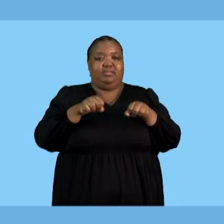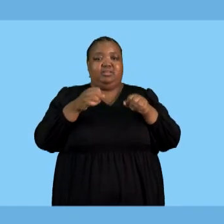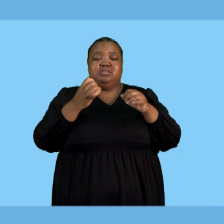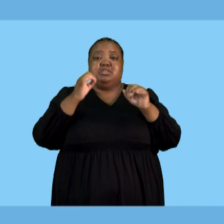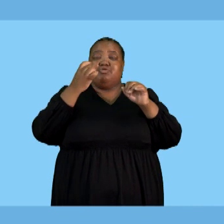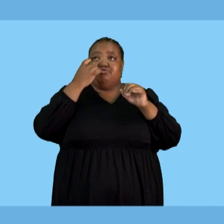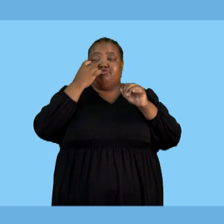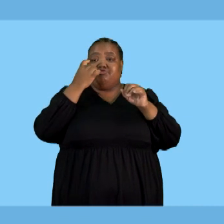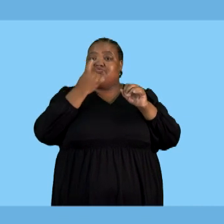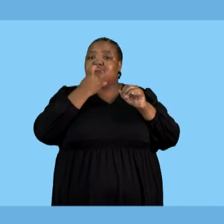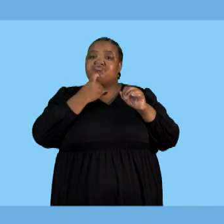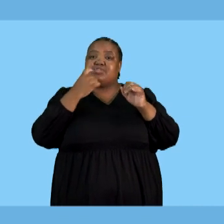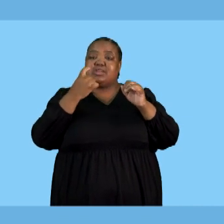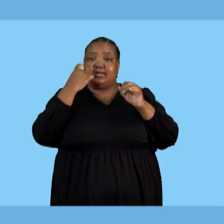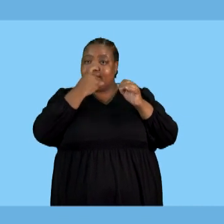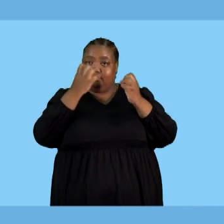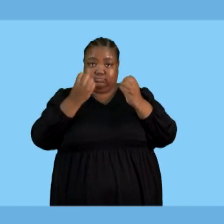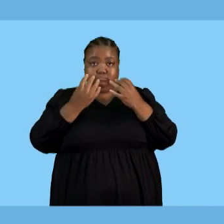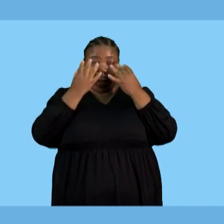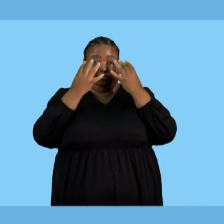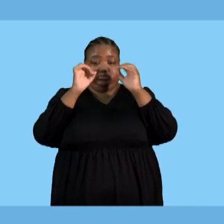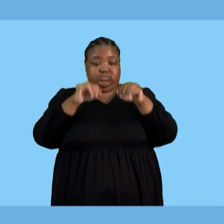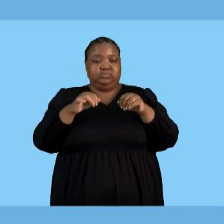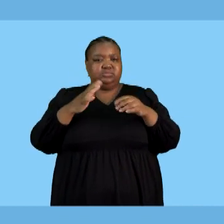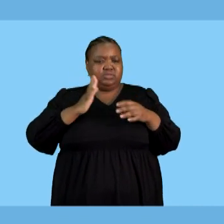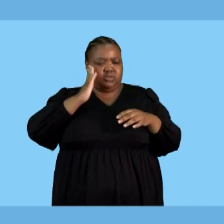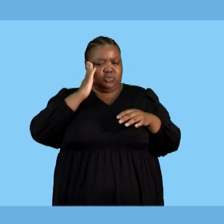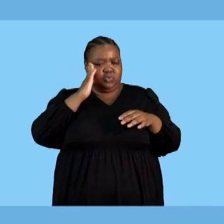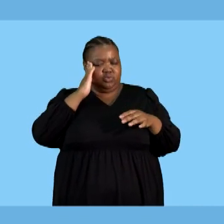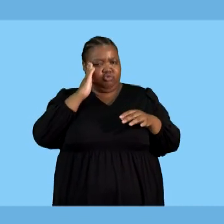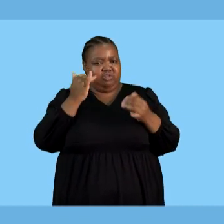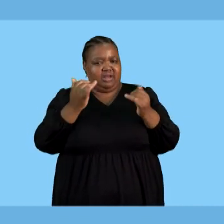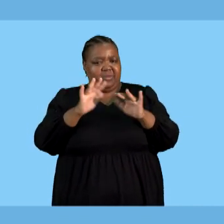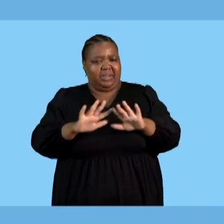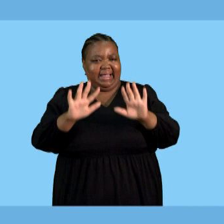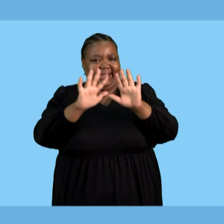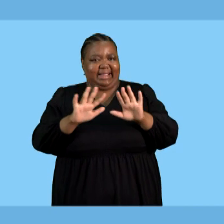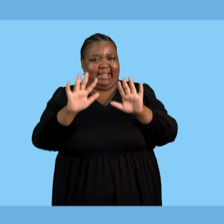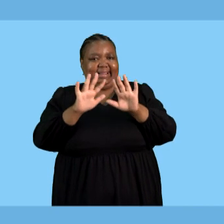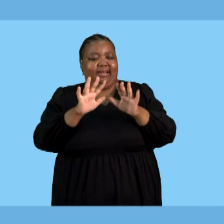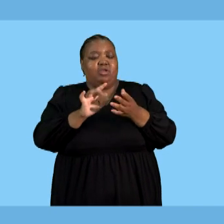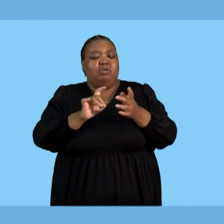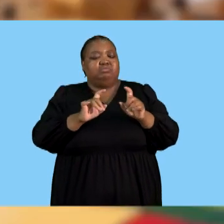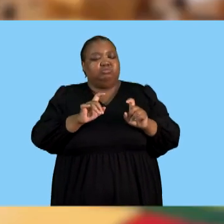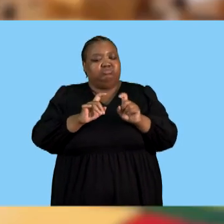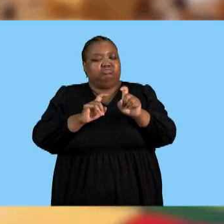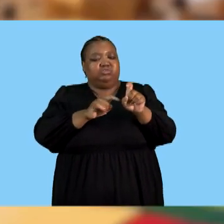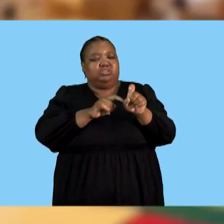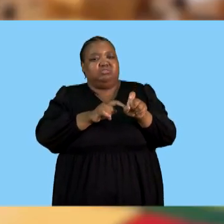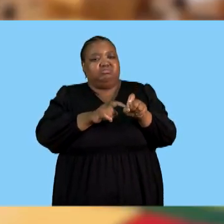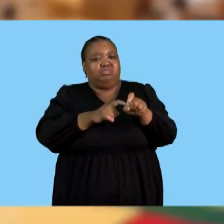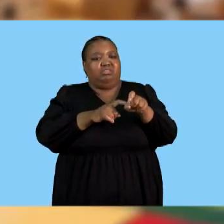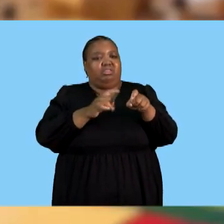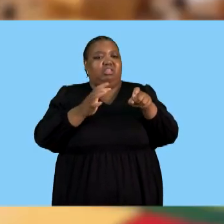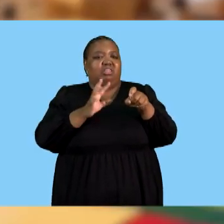is reflected onto our eyes, then we are going to be able to perceive that this particular color is red, or this particular insect